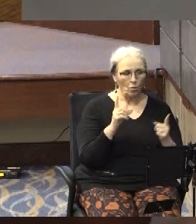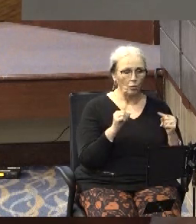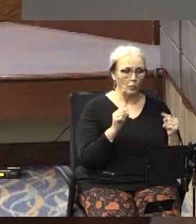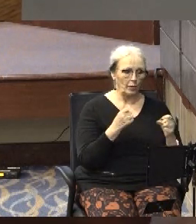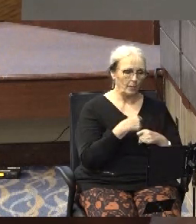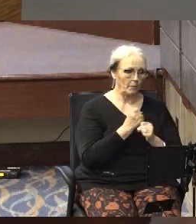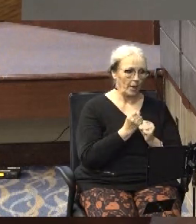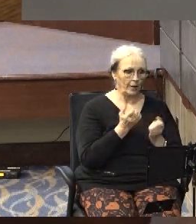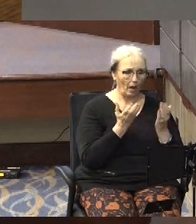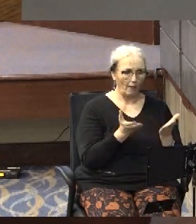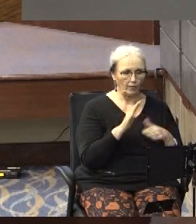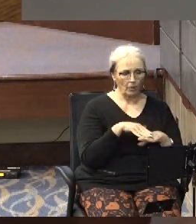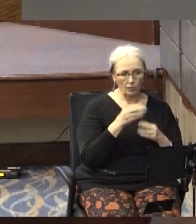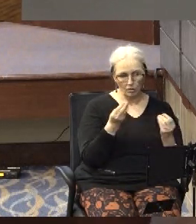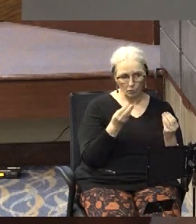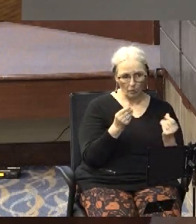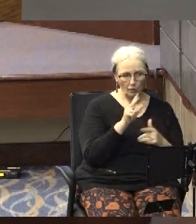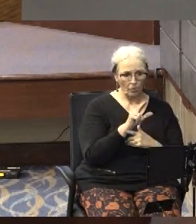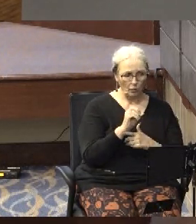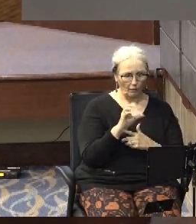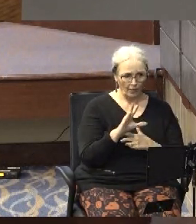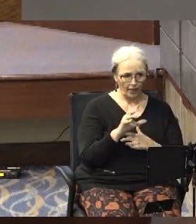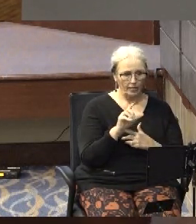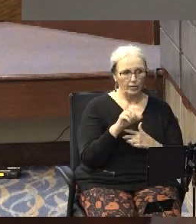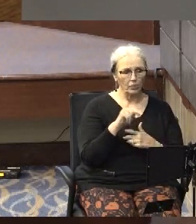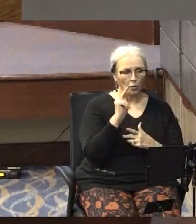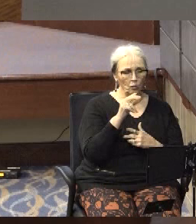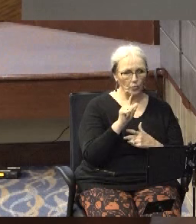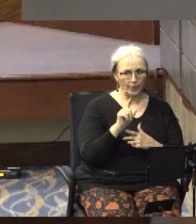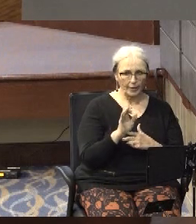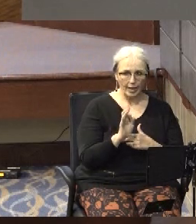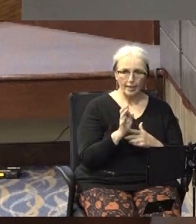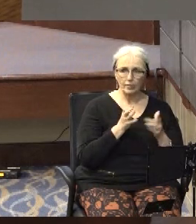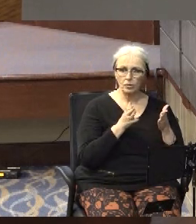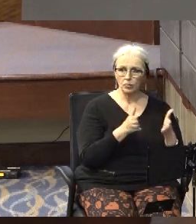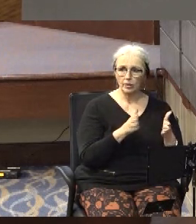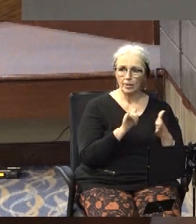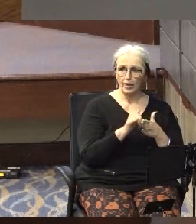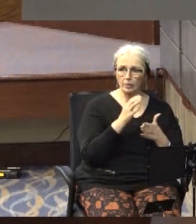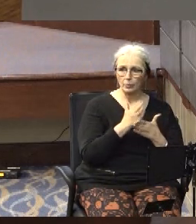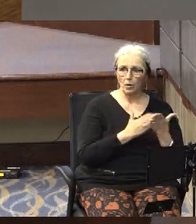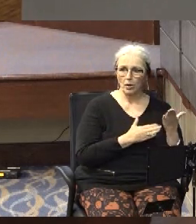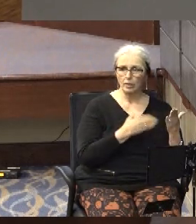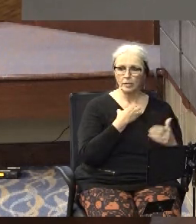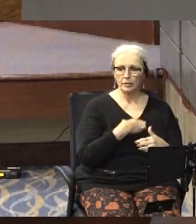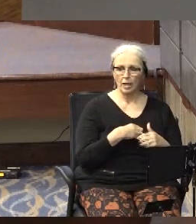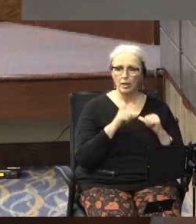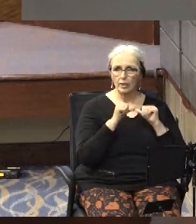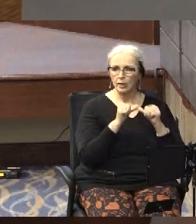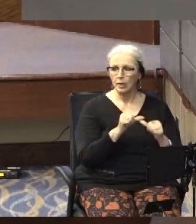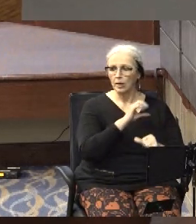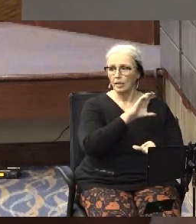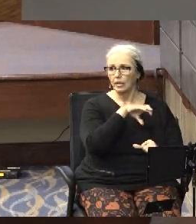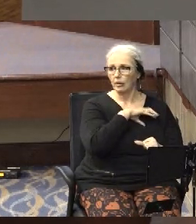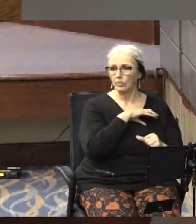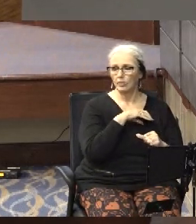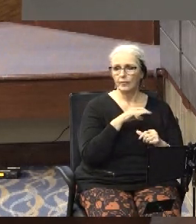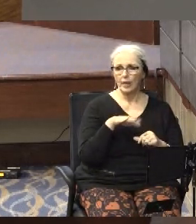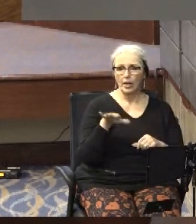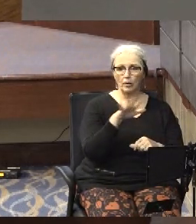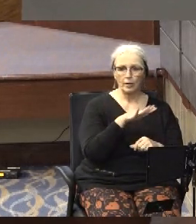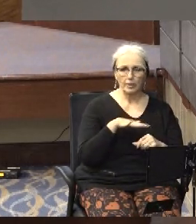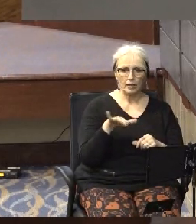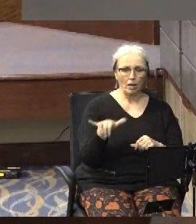on the property at 305 North 29th Street, it was part of this desire to maintain the character of the neighborhood as well